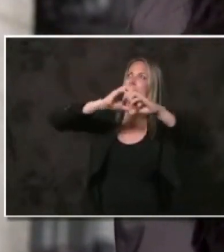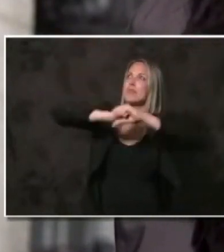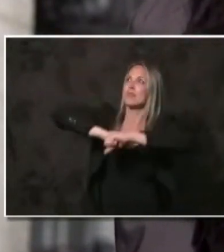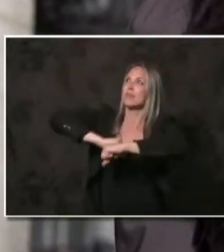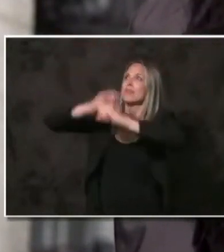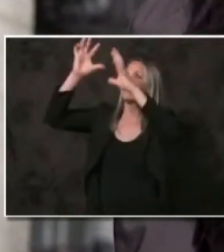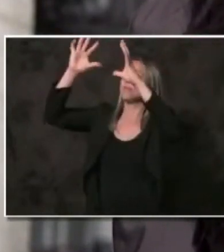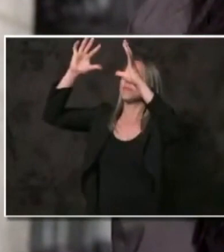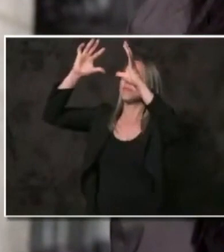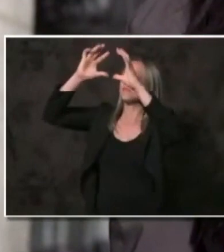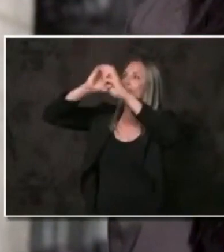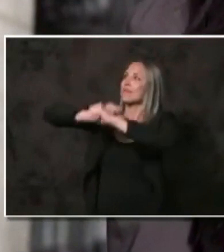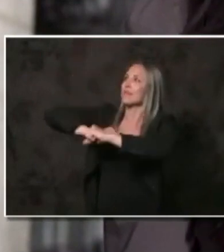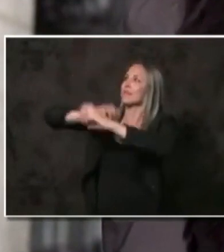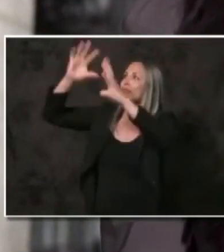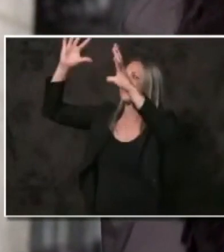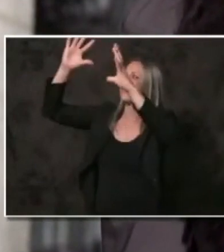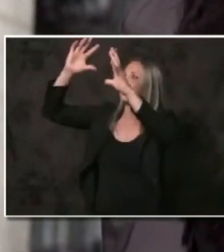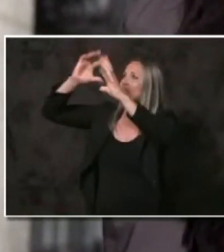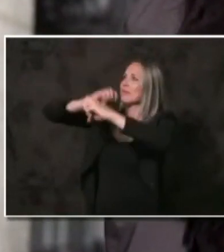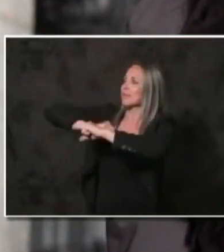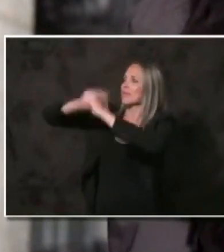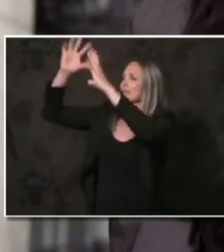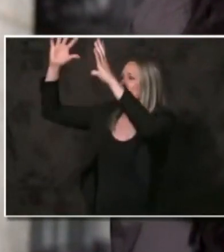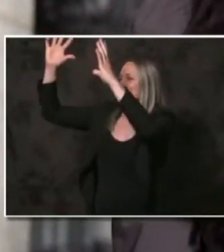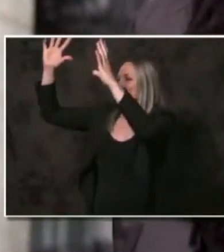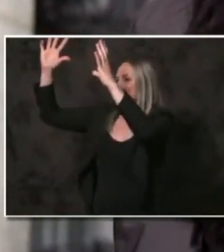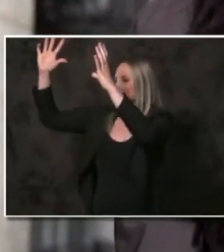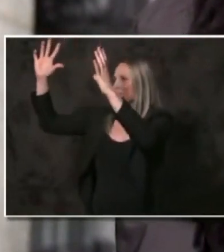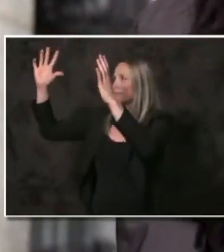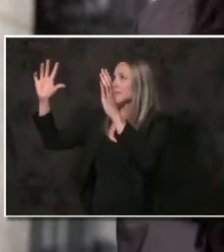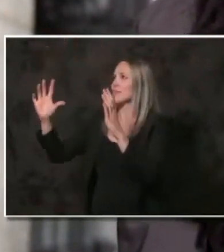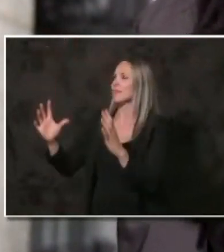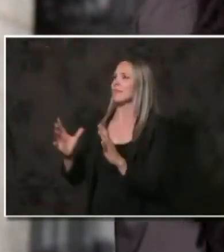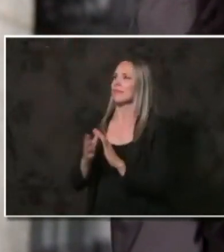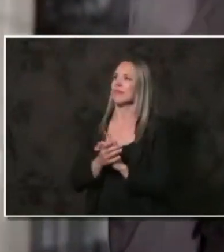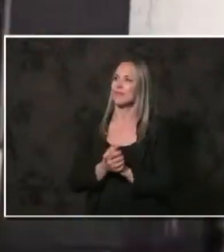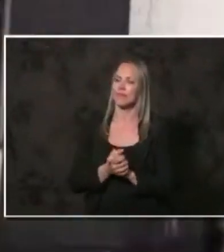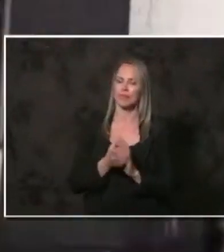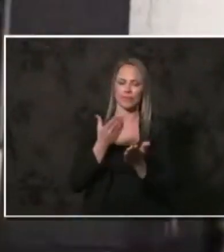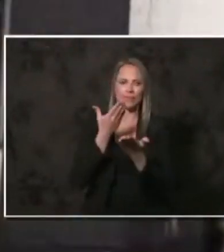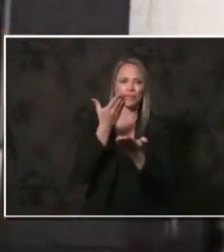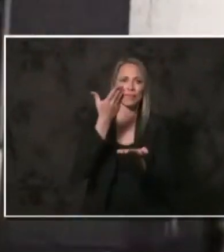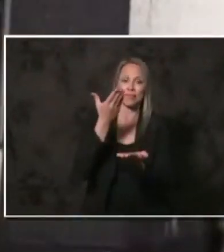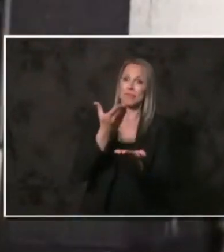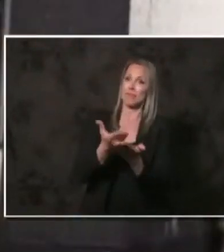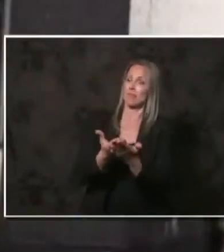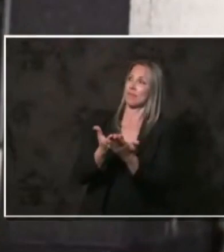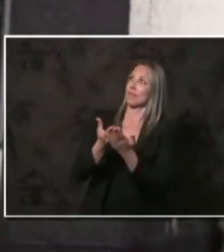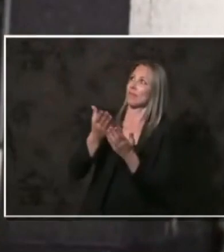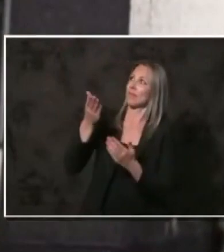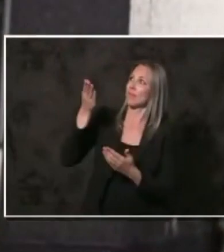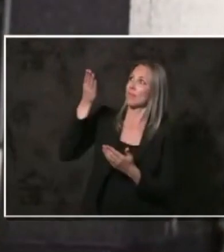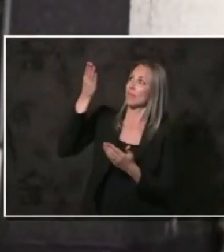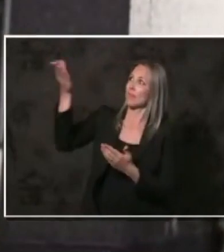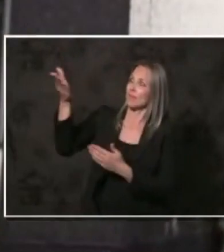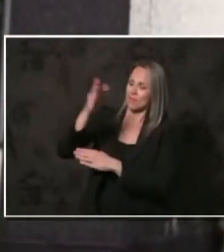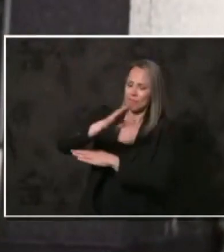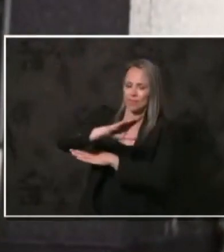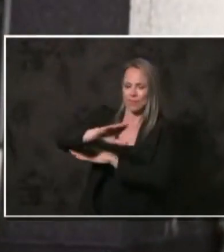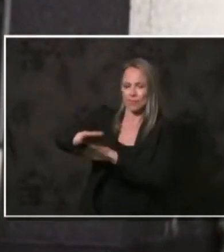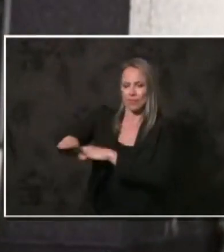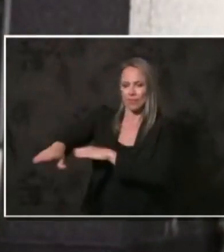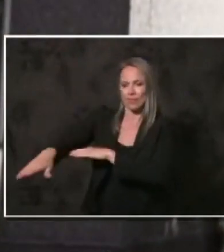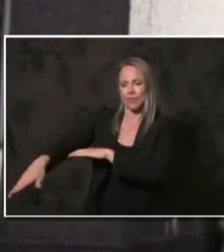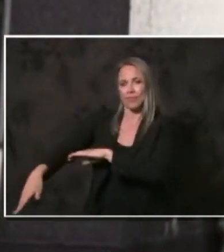bursting in air, Gave proof through